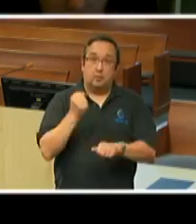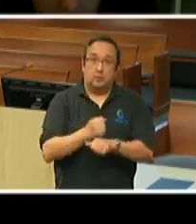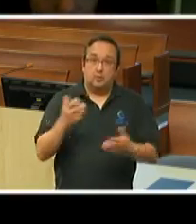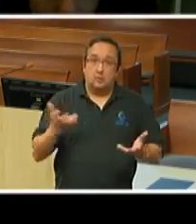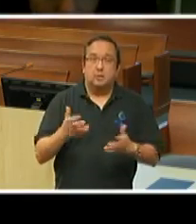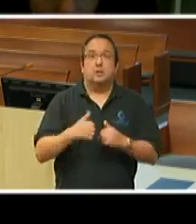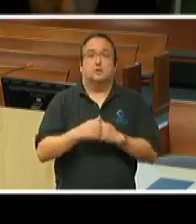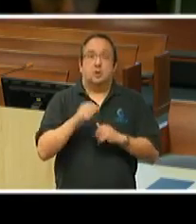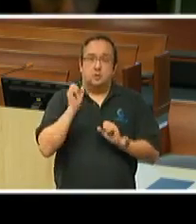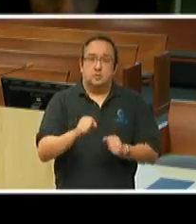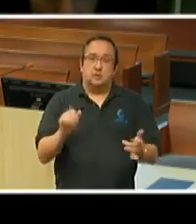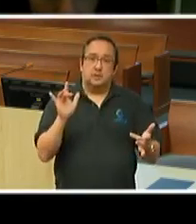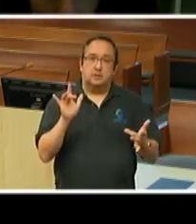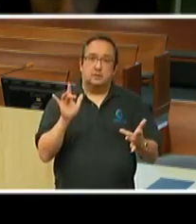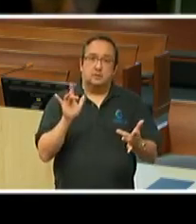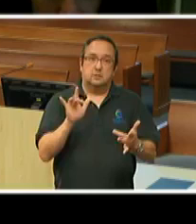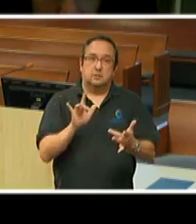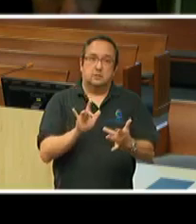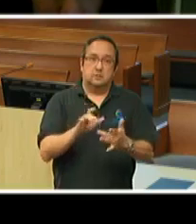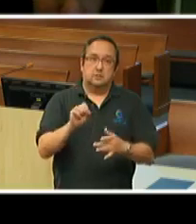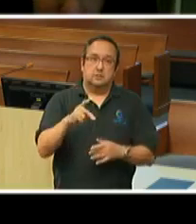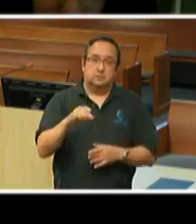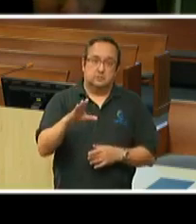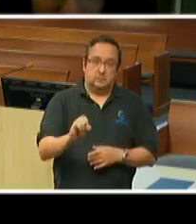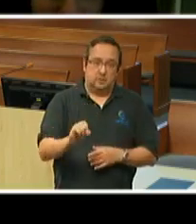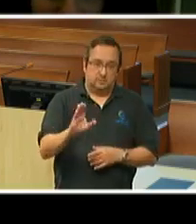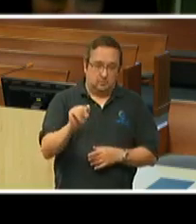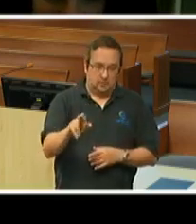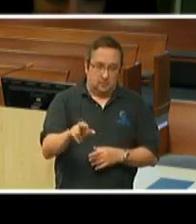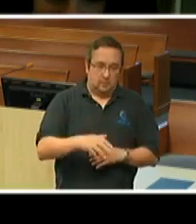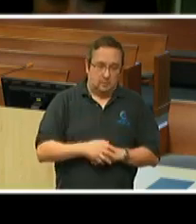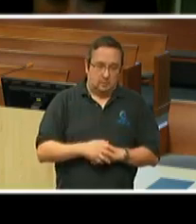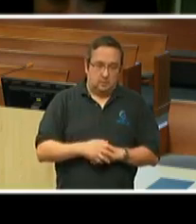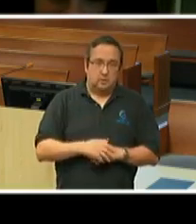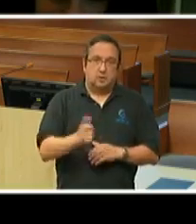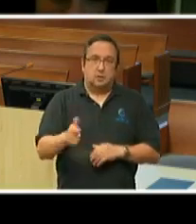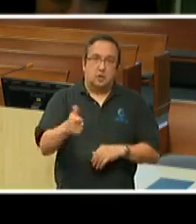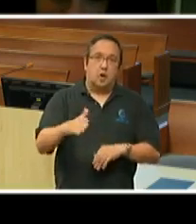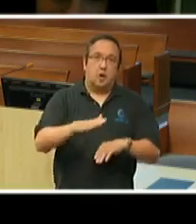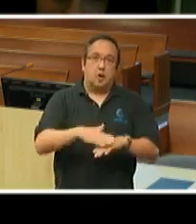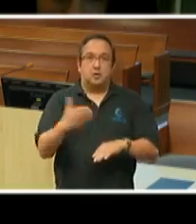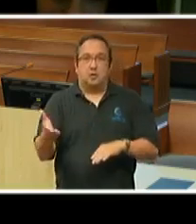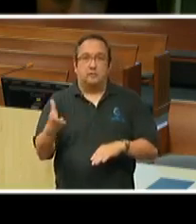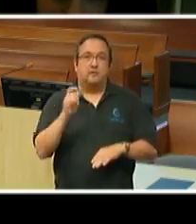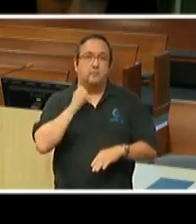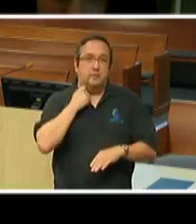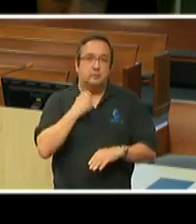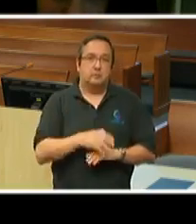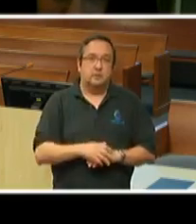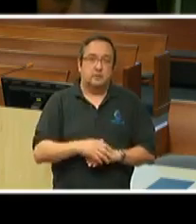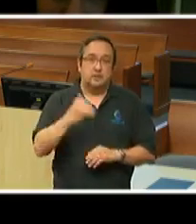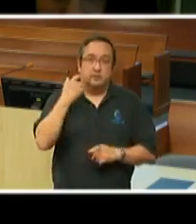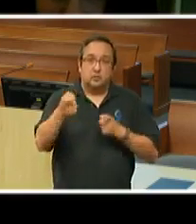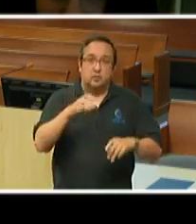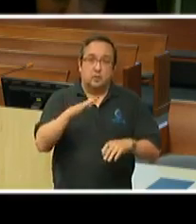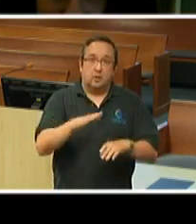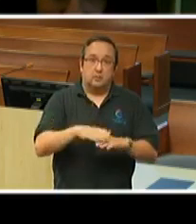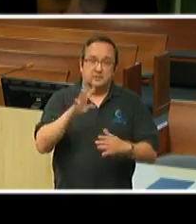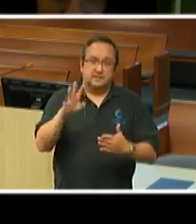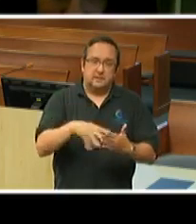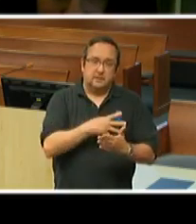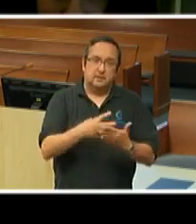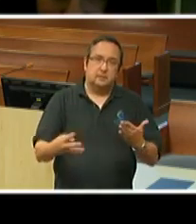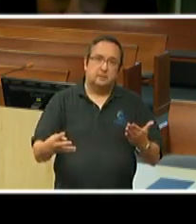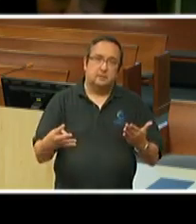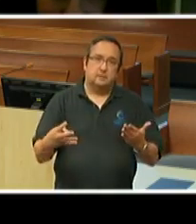can touch the space bar and turn yourself on or off, or else there's a control on the screen. If you first touch